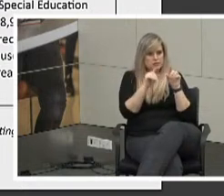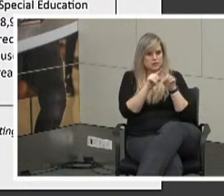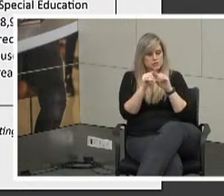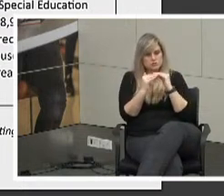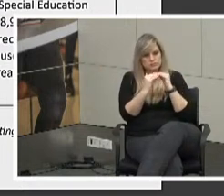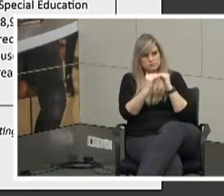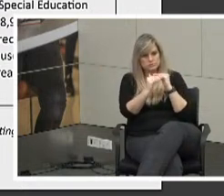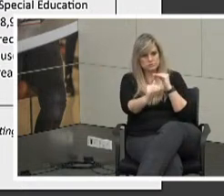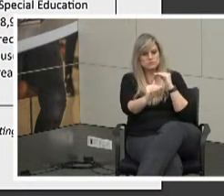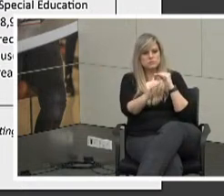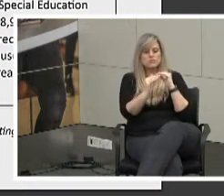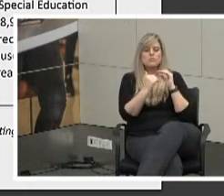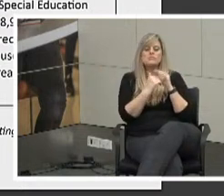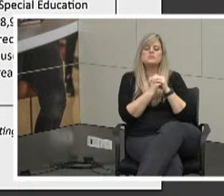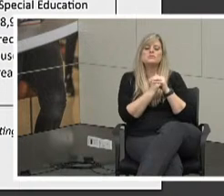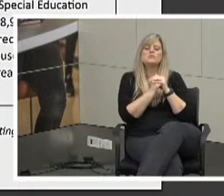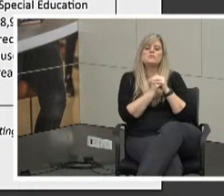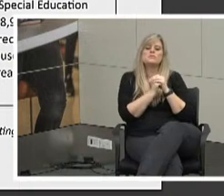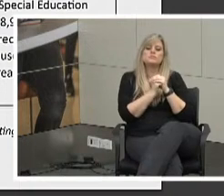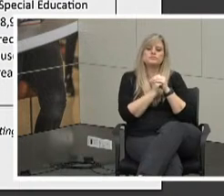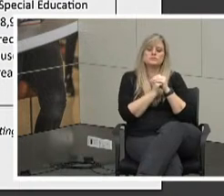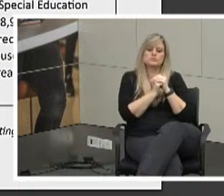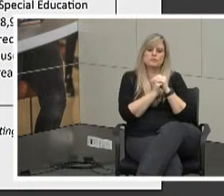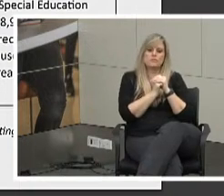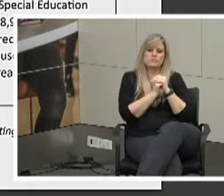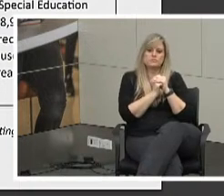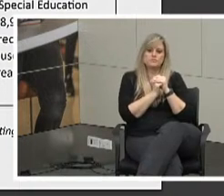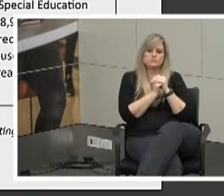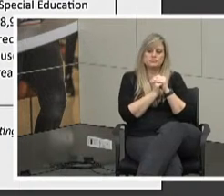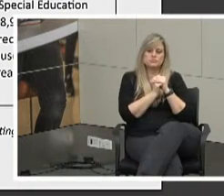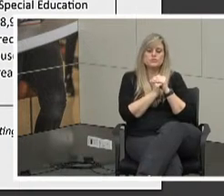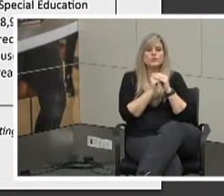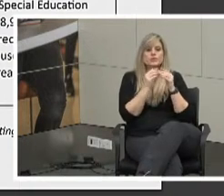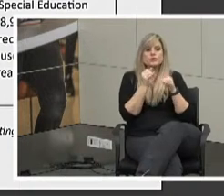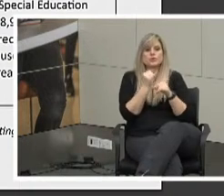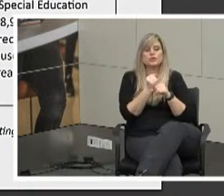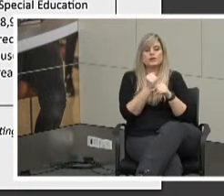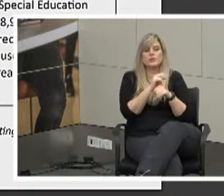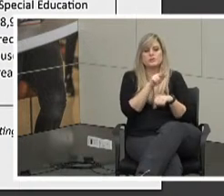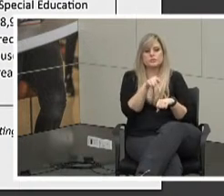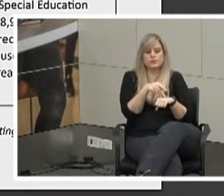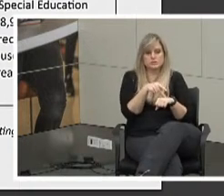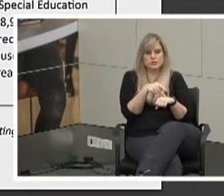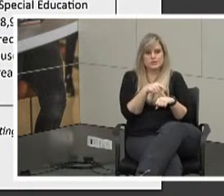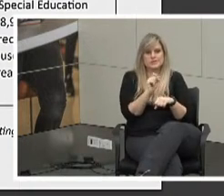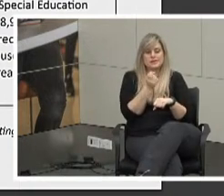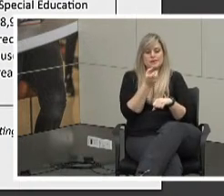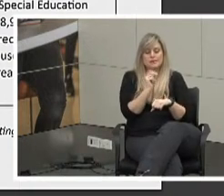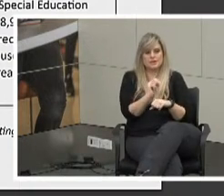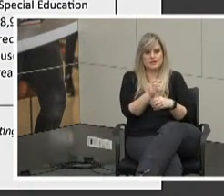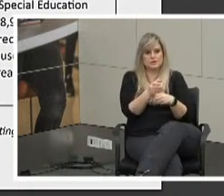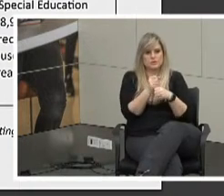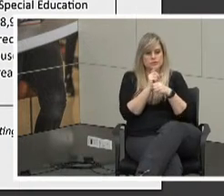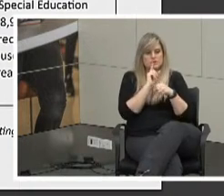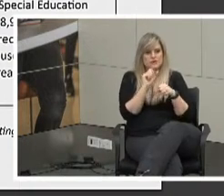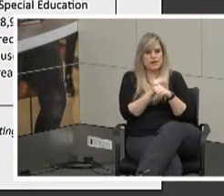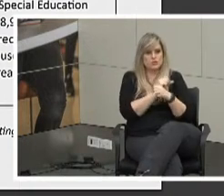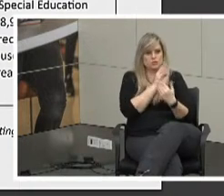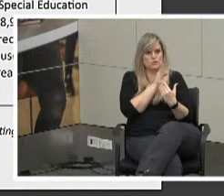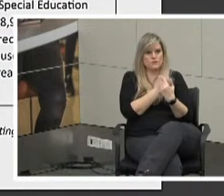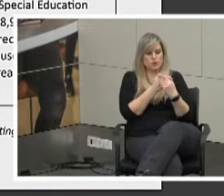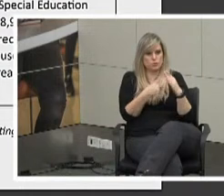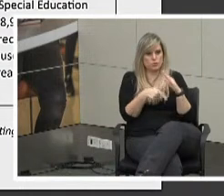through at the campuses um campuses campus principles then received a actual folder